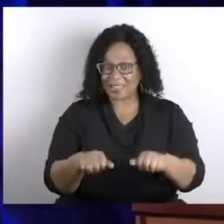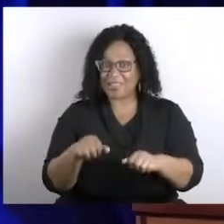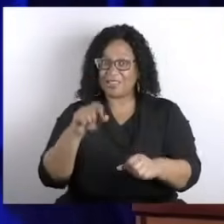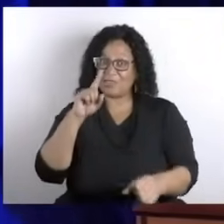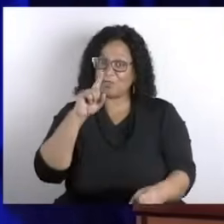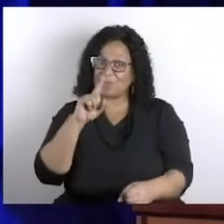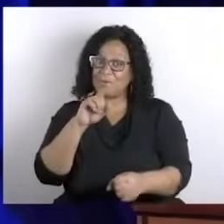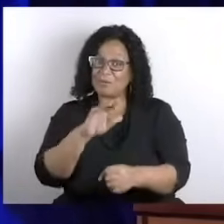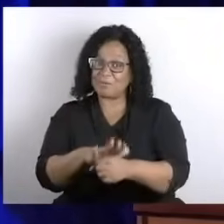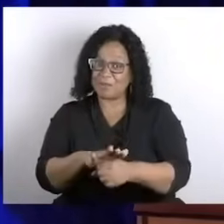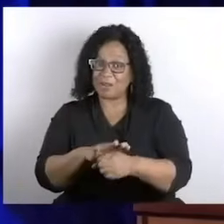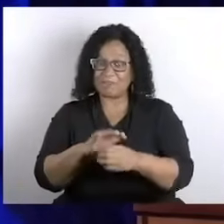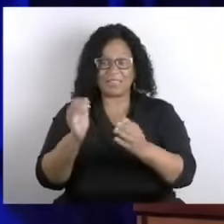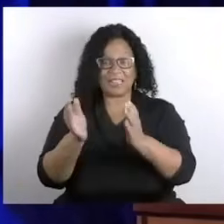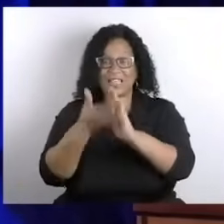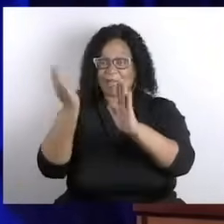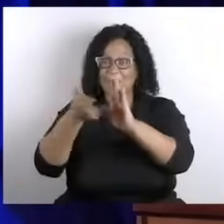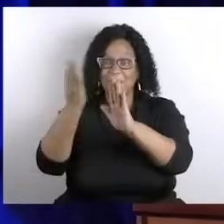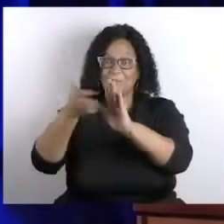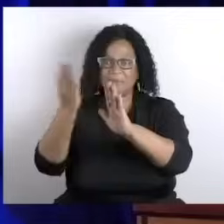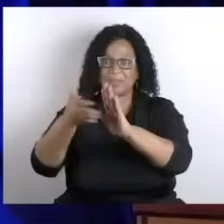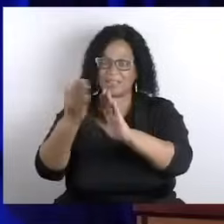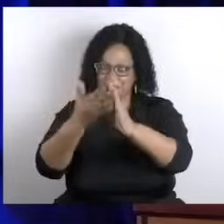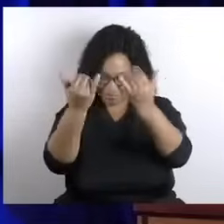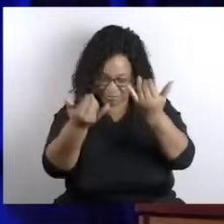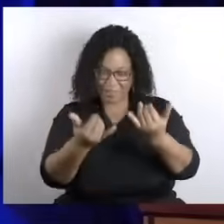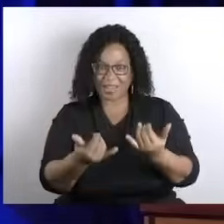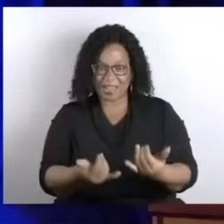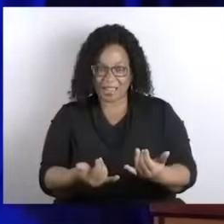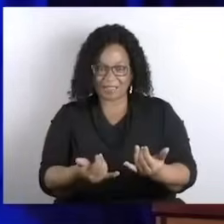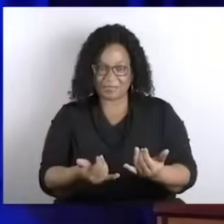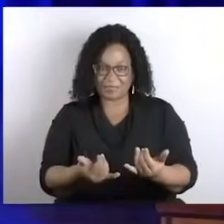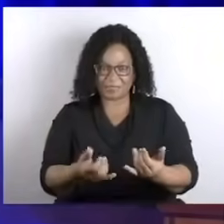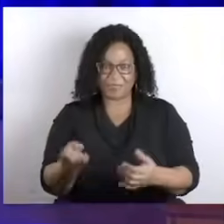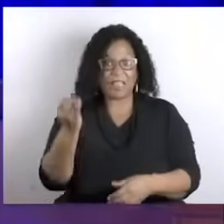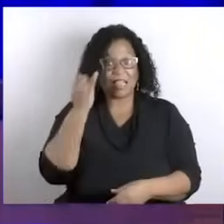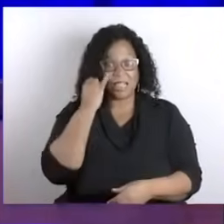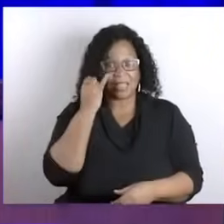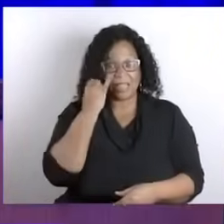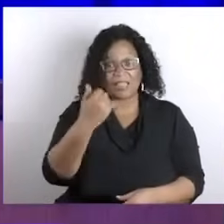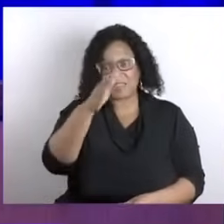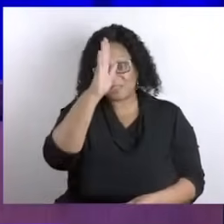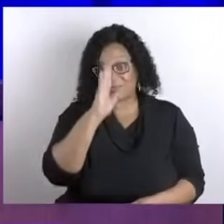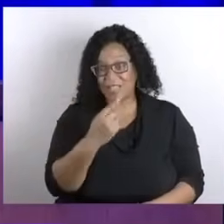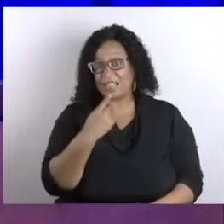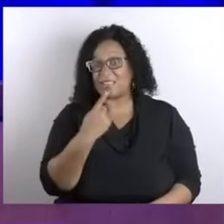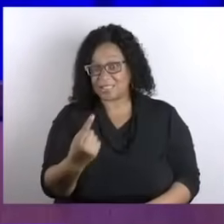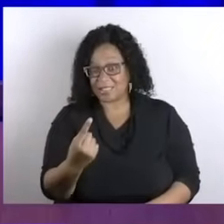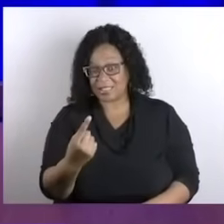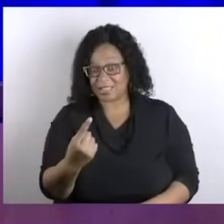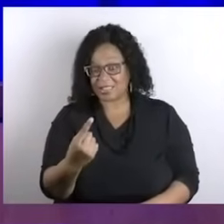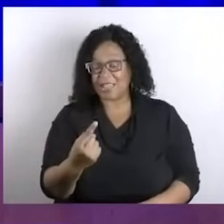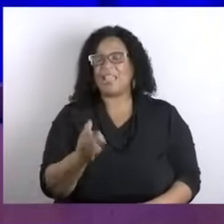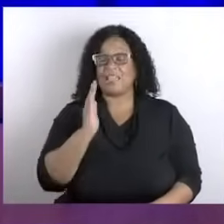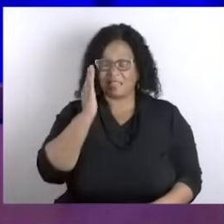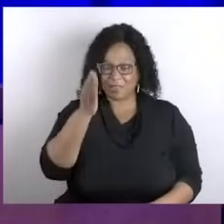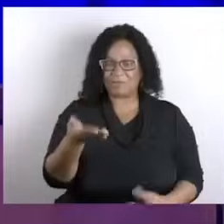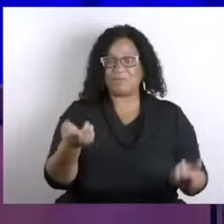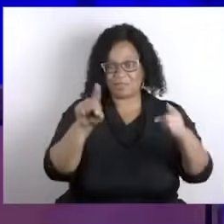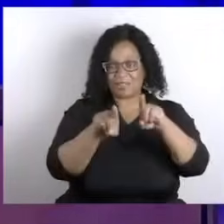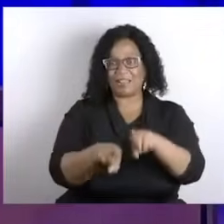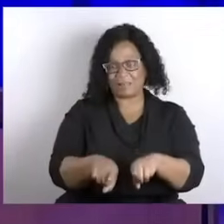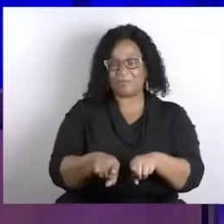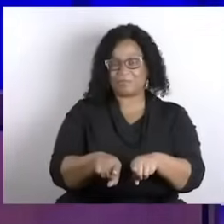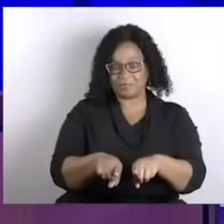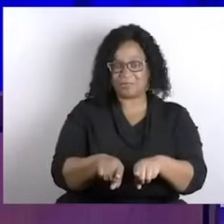promised it, you ought to be able to praise him for it. Because if God said it, that settles it. Is there anybody